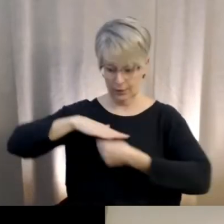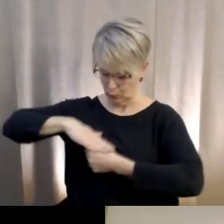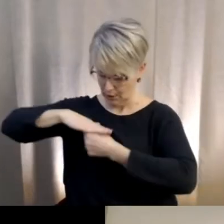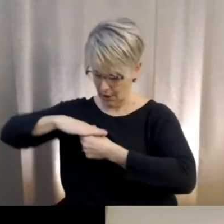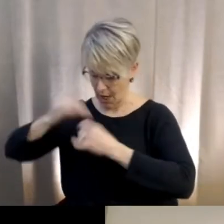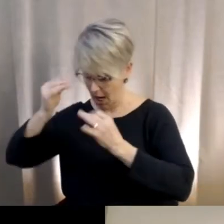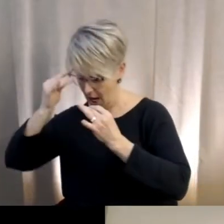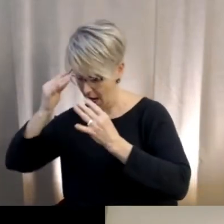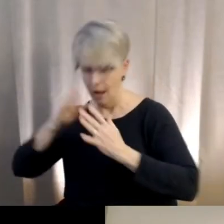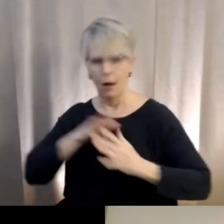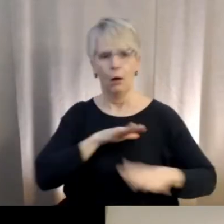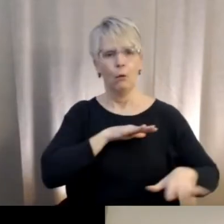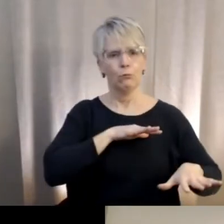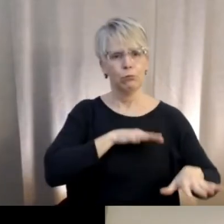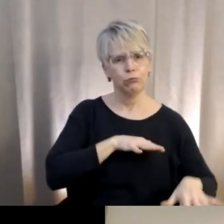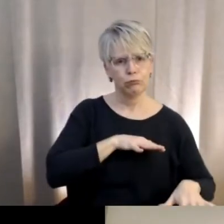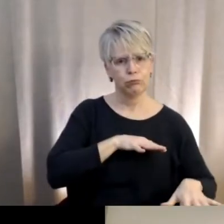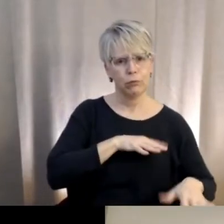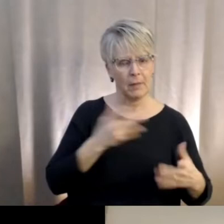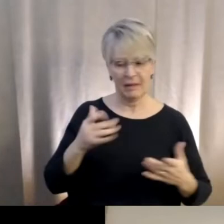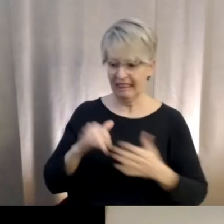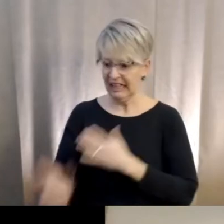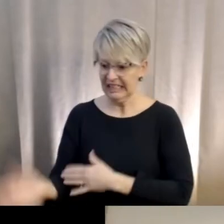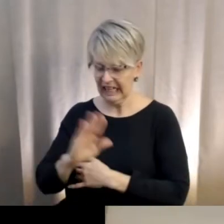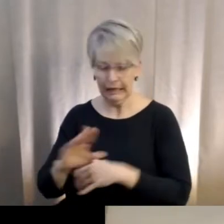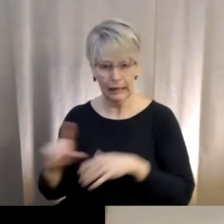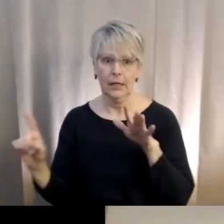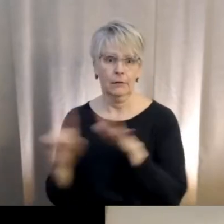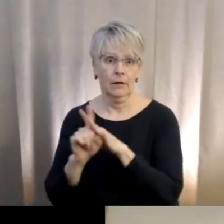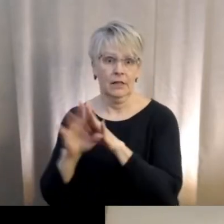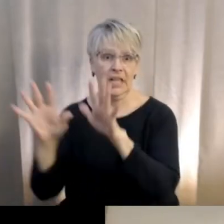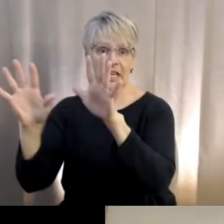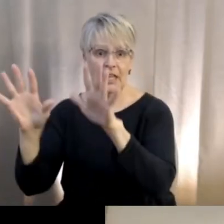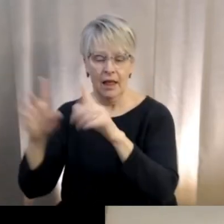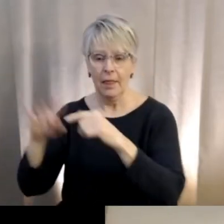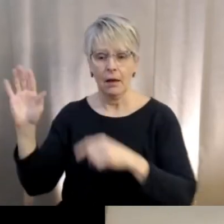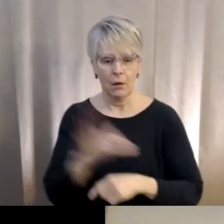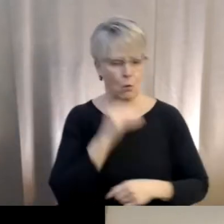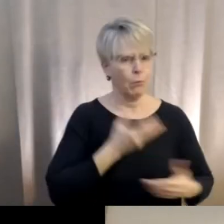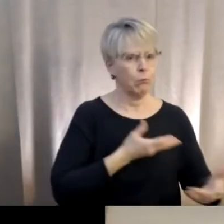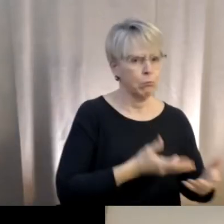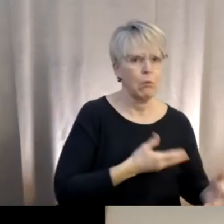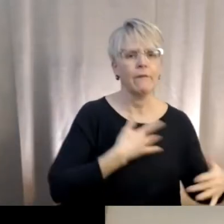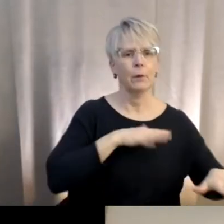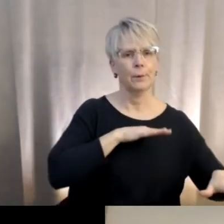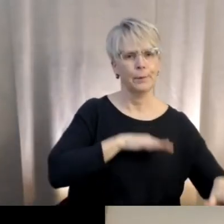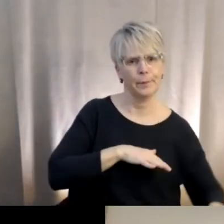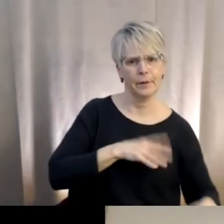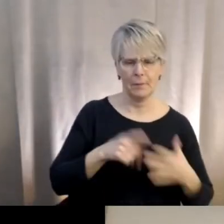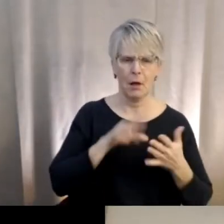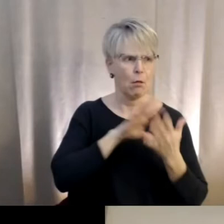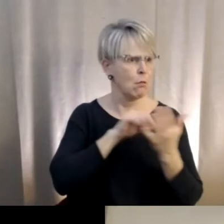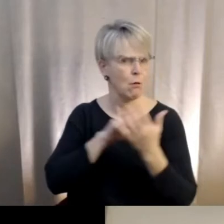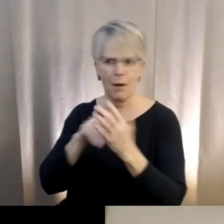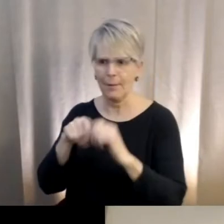one there after a rough day or a traumatic event. So it was the staff, learning more and more about the staff, which I didn't